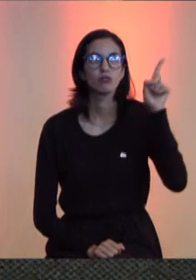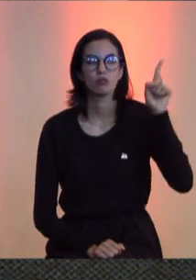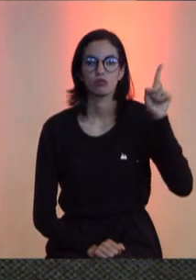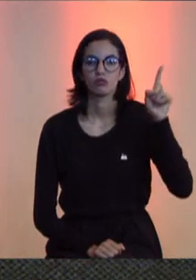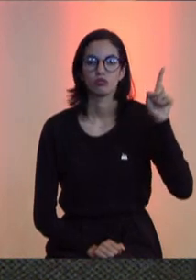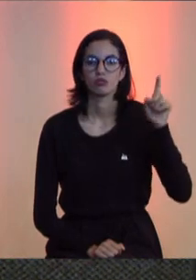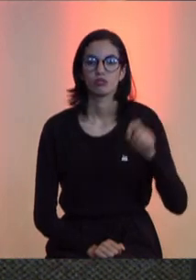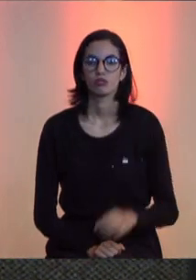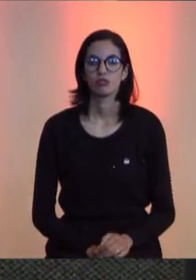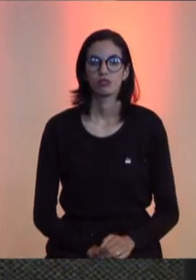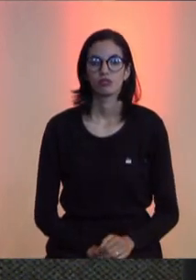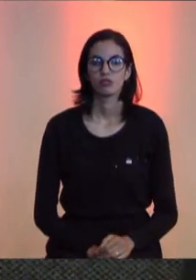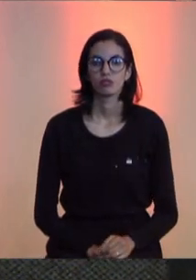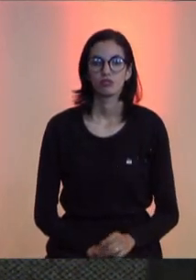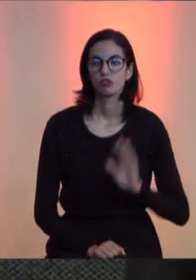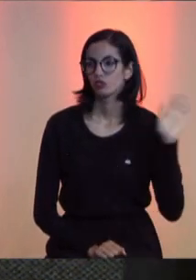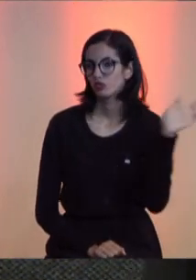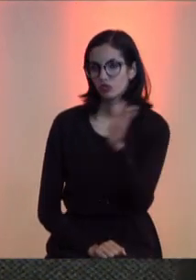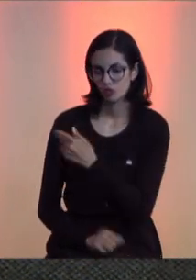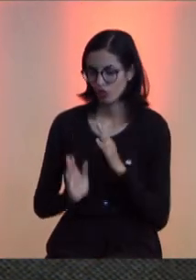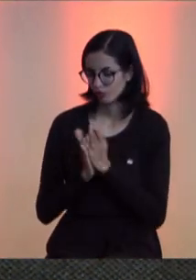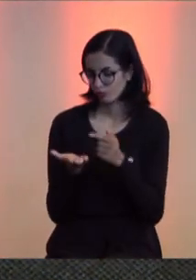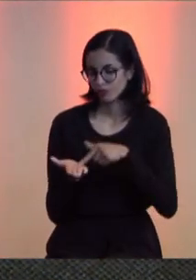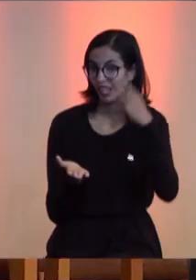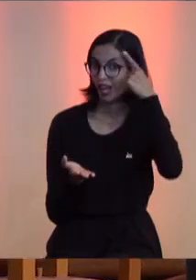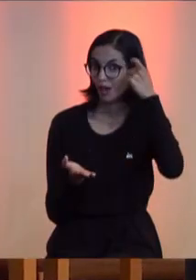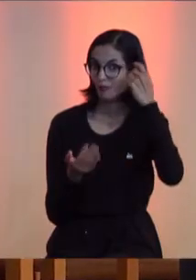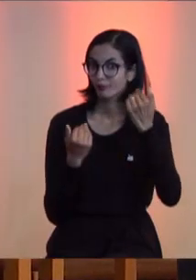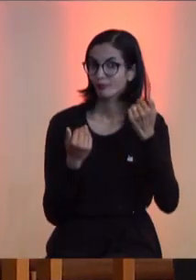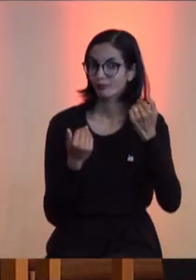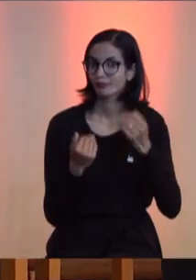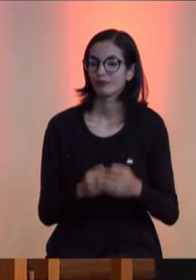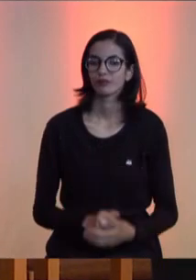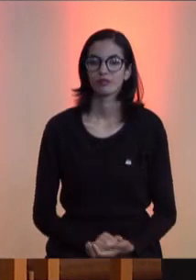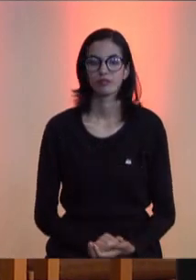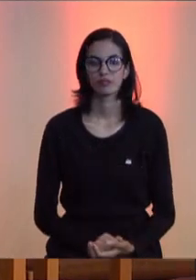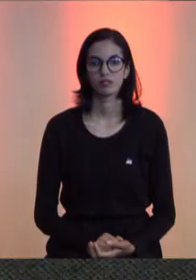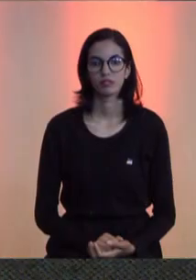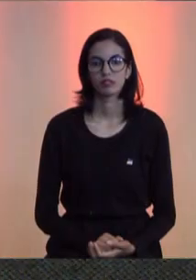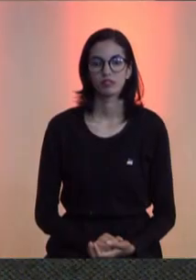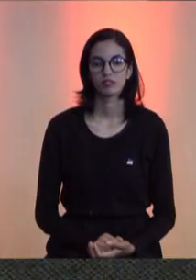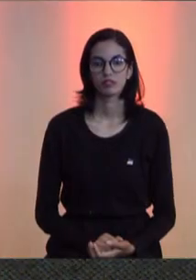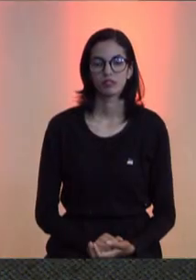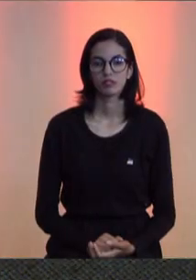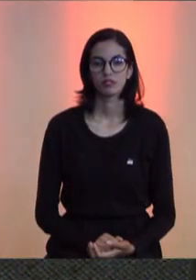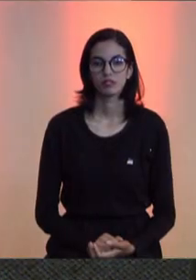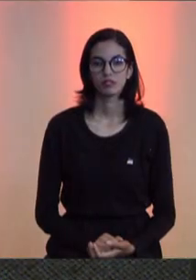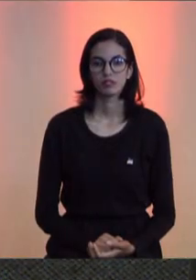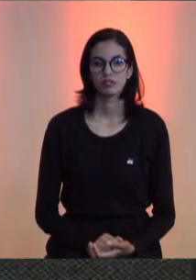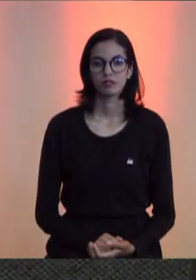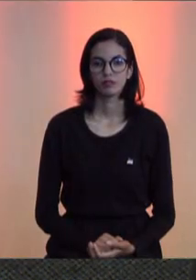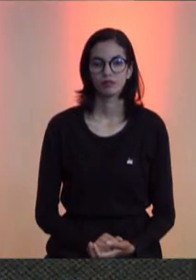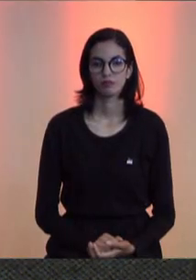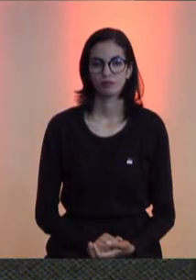Pueden aprender algo de este pasaje. I want to challenge you here who have come to worship and those who are listening